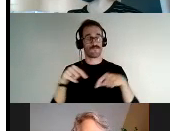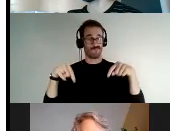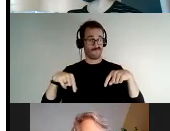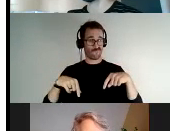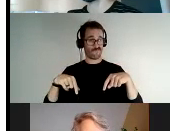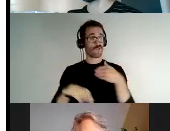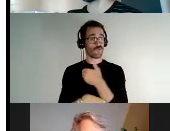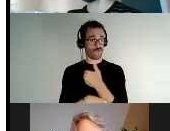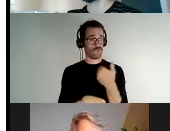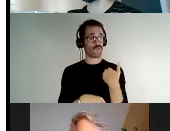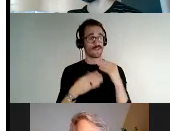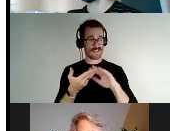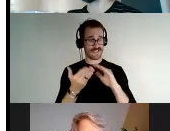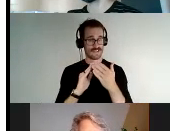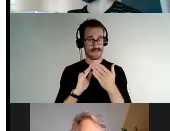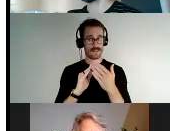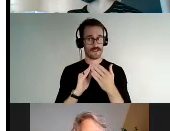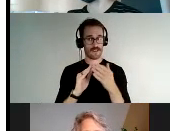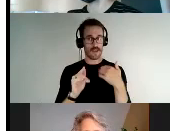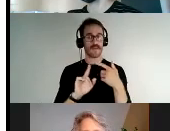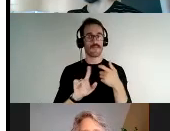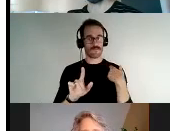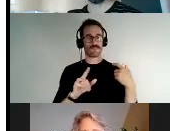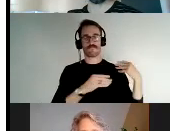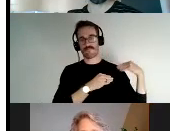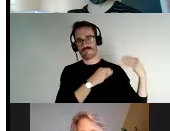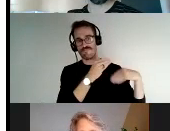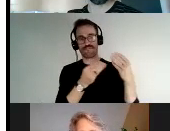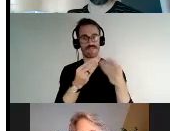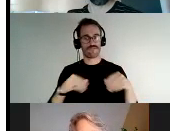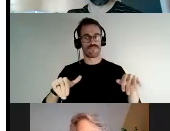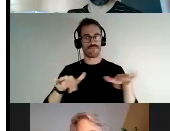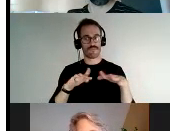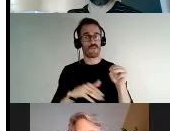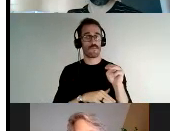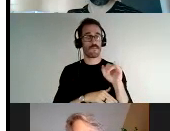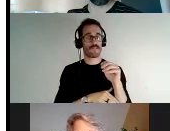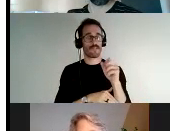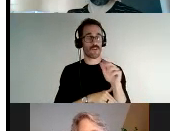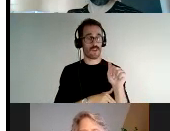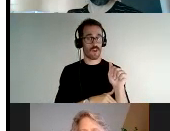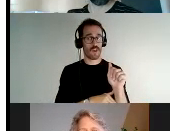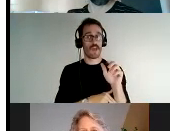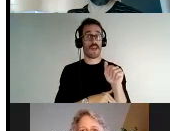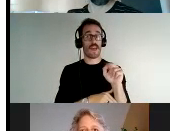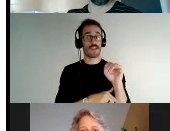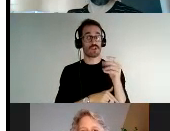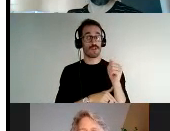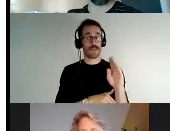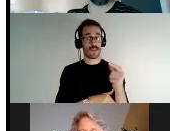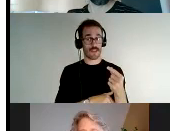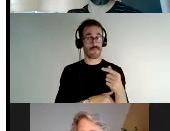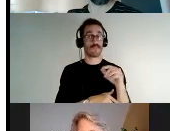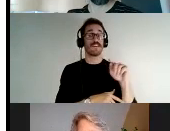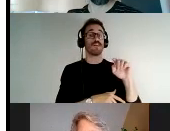in the city of Toronto, I'm coming to you from the traditional territories of the Mississaugas of the Credit, the Anishinaabe, the Chippewa,